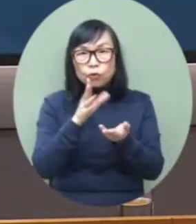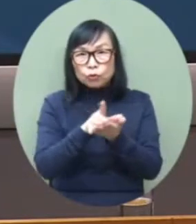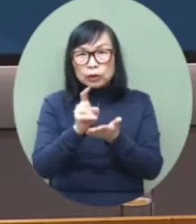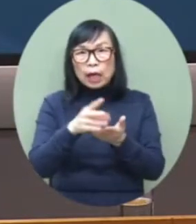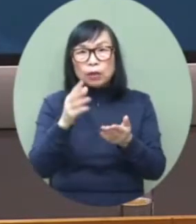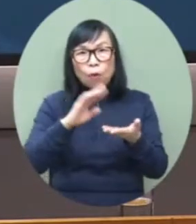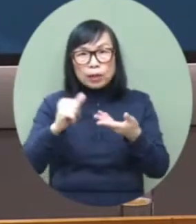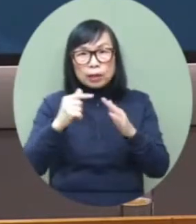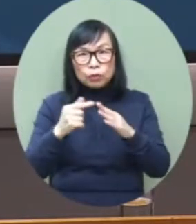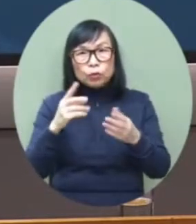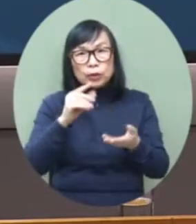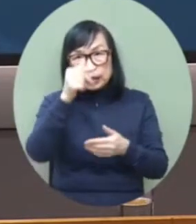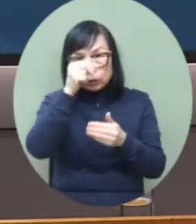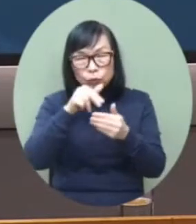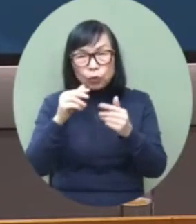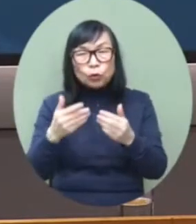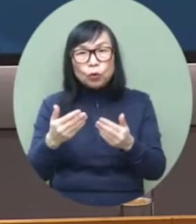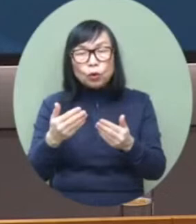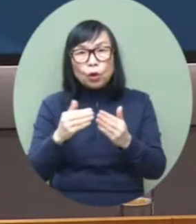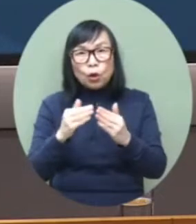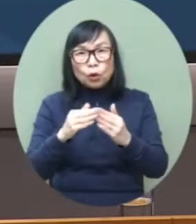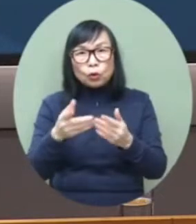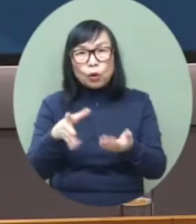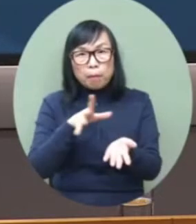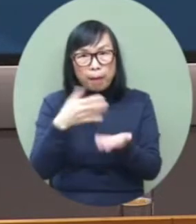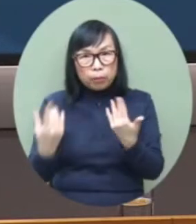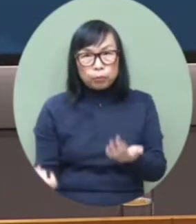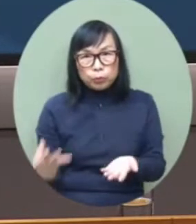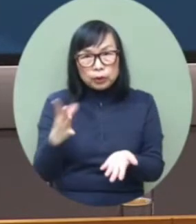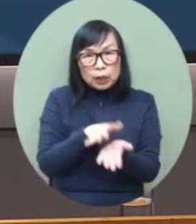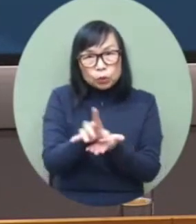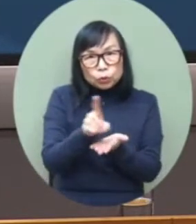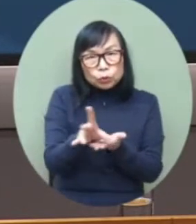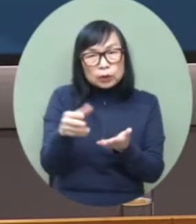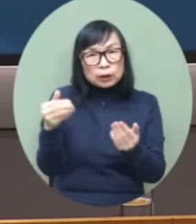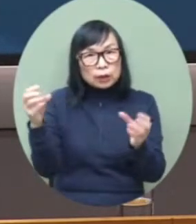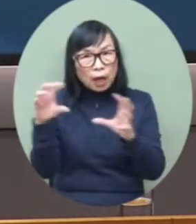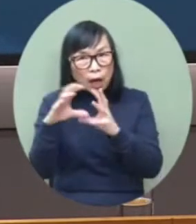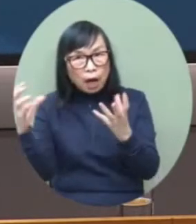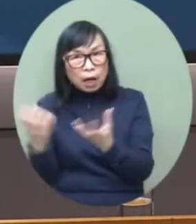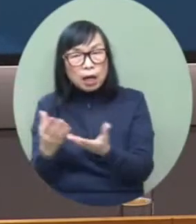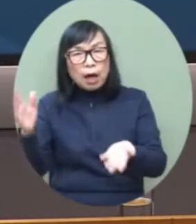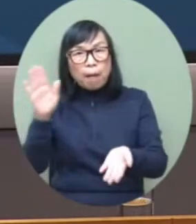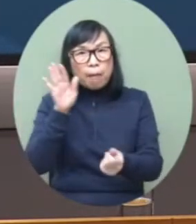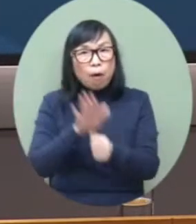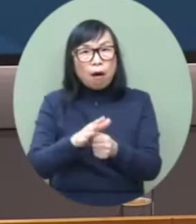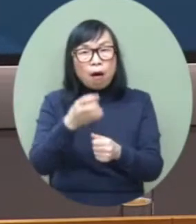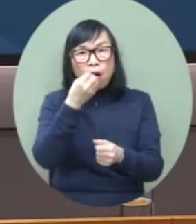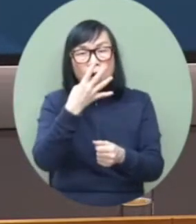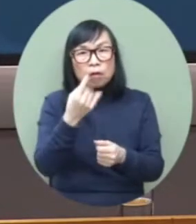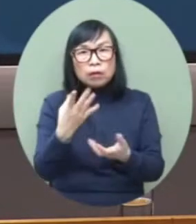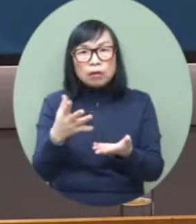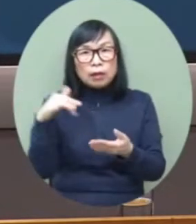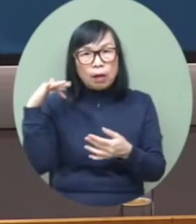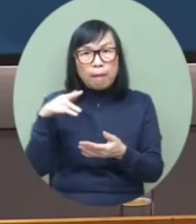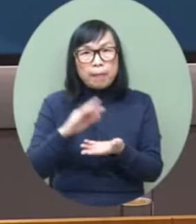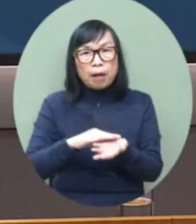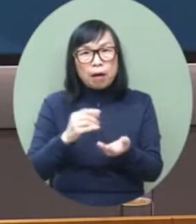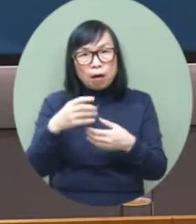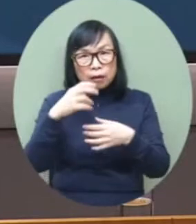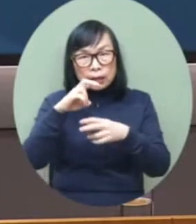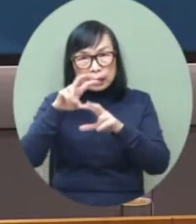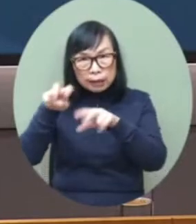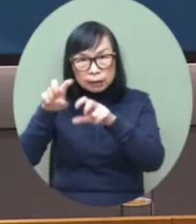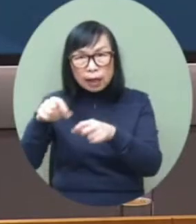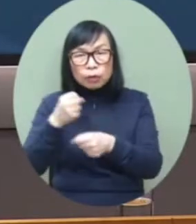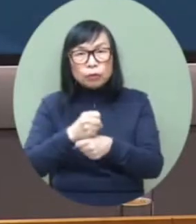epidemiology experts will be working with the health department and will be working with their Hong Kong counterparts to conduct